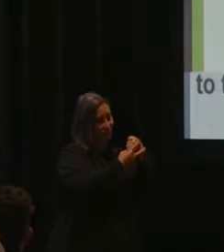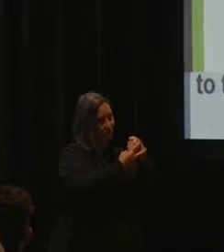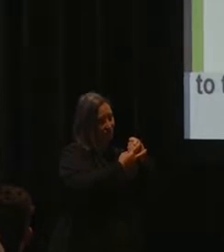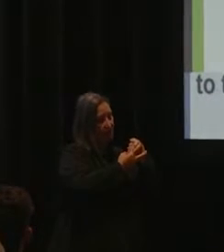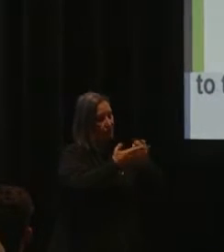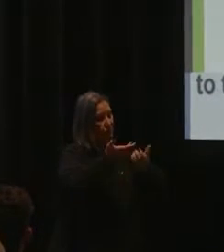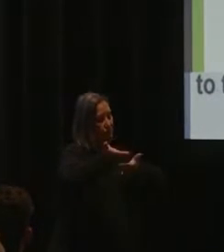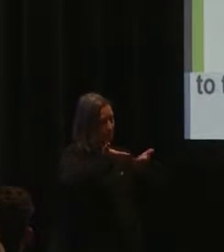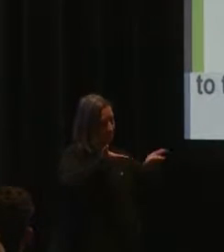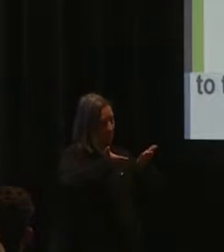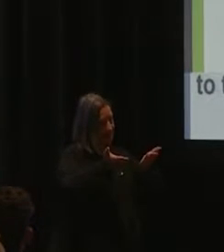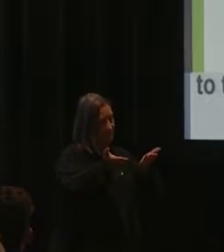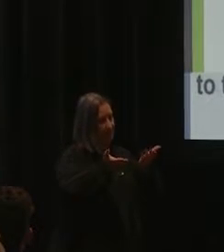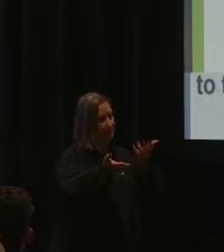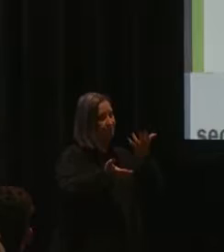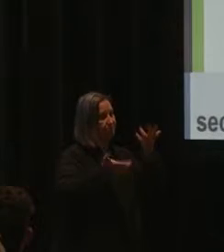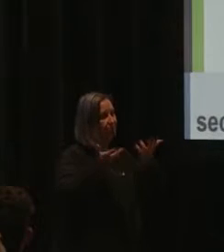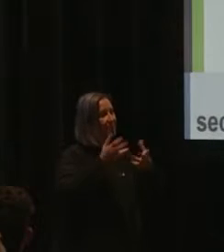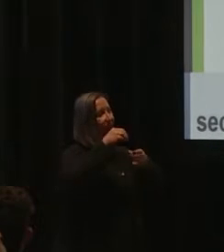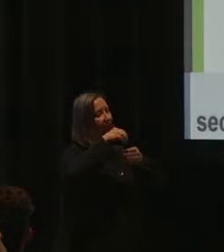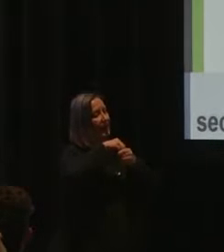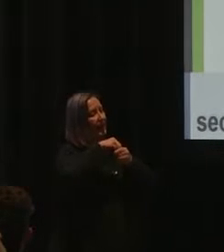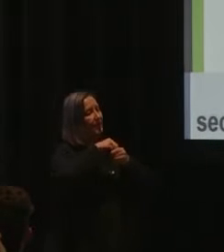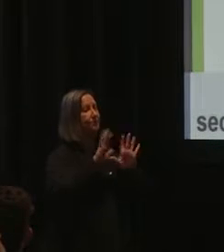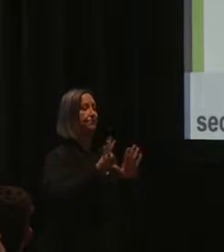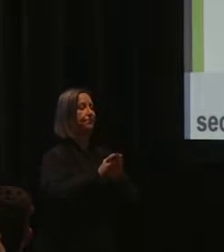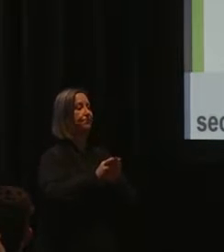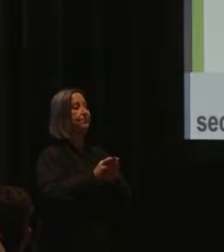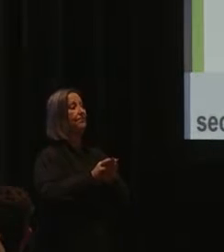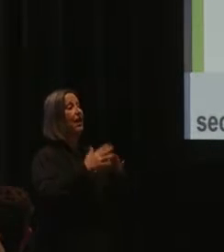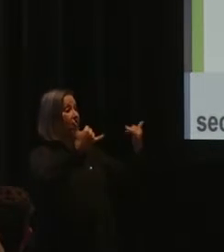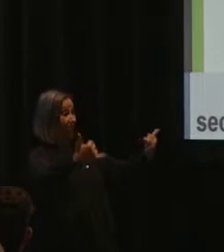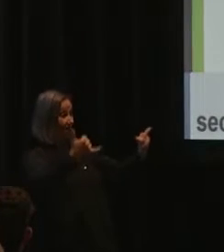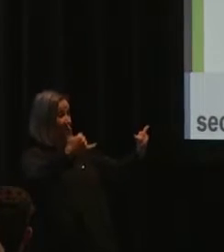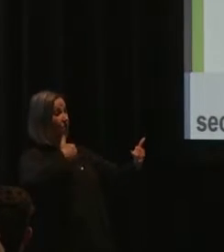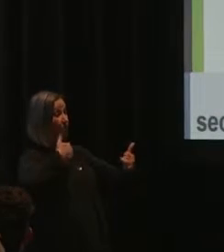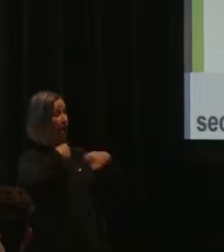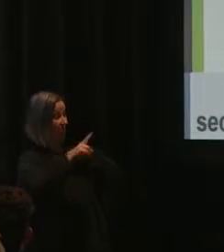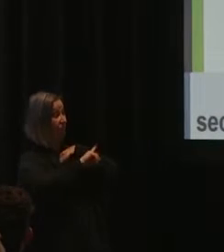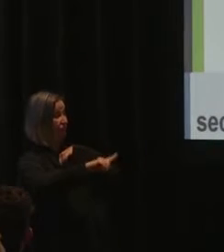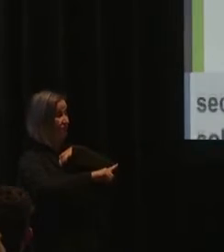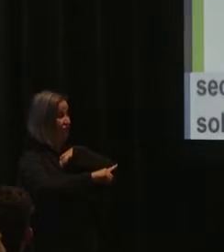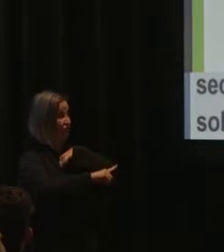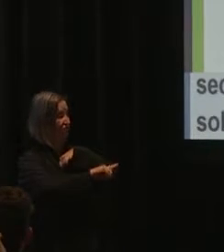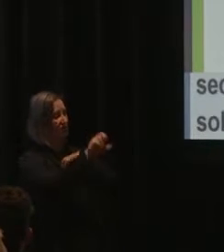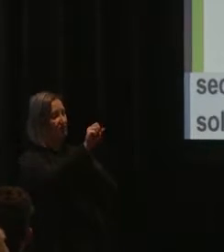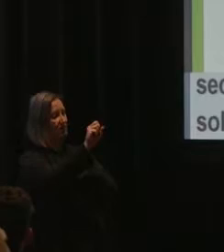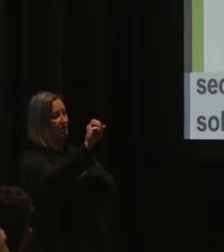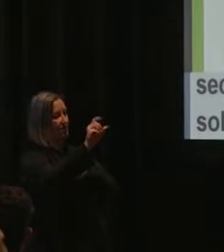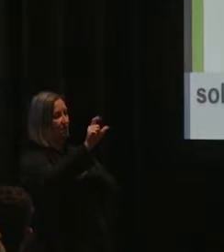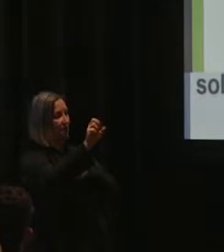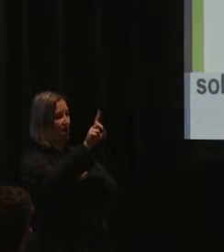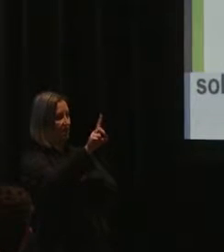part of as an extension of our existing solid waste management system. So instead of